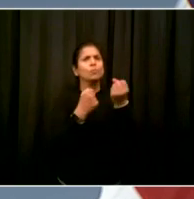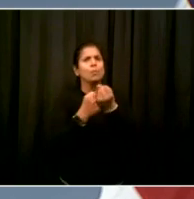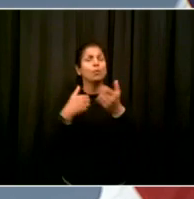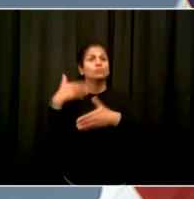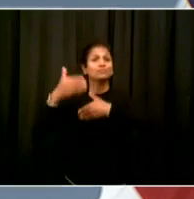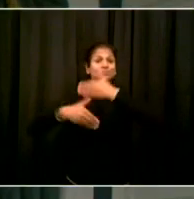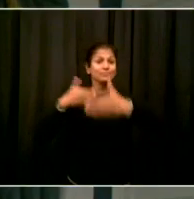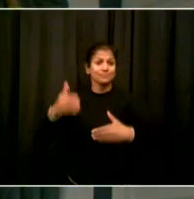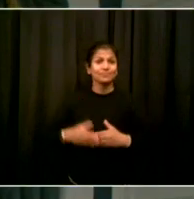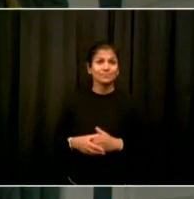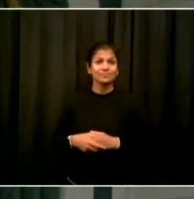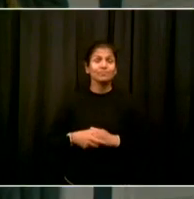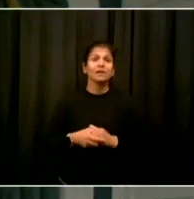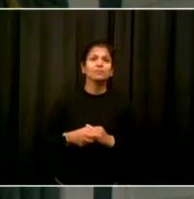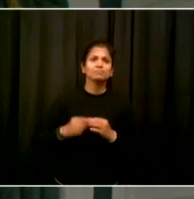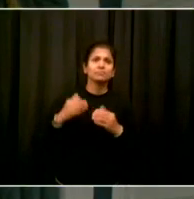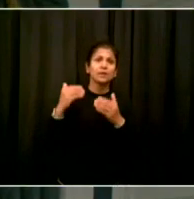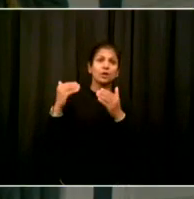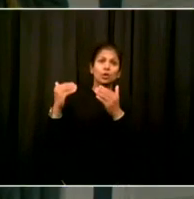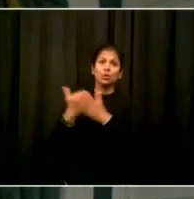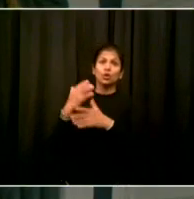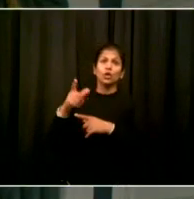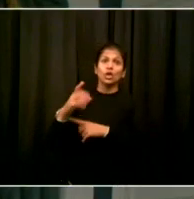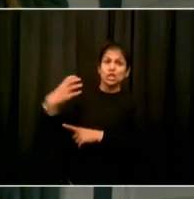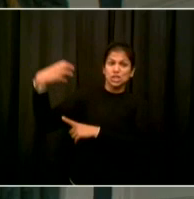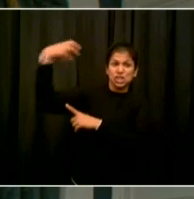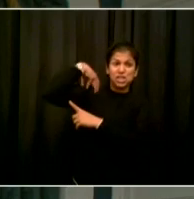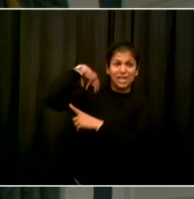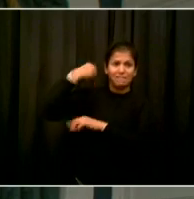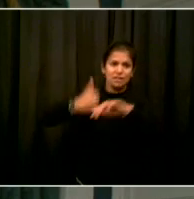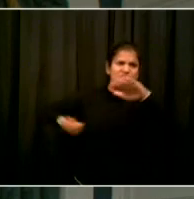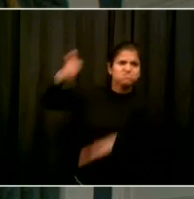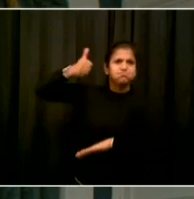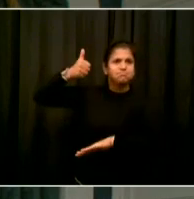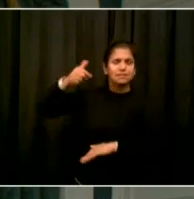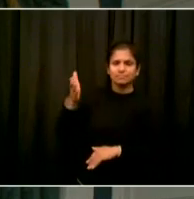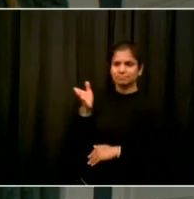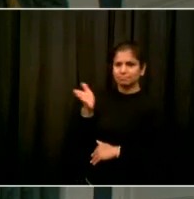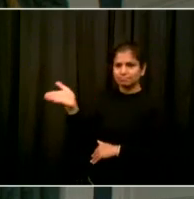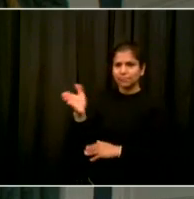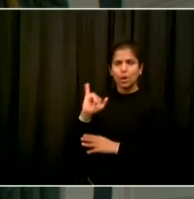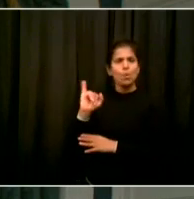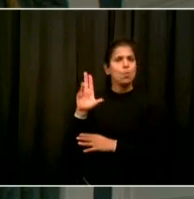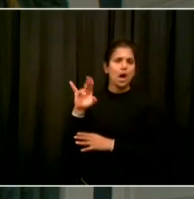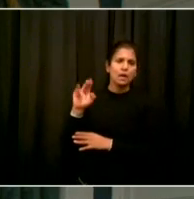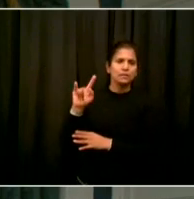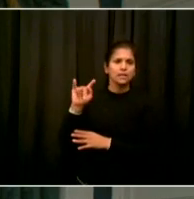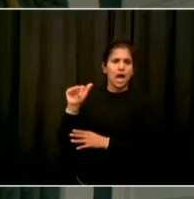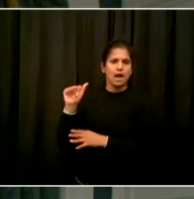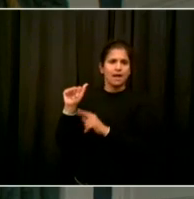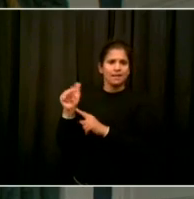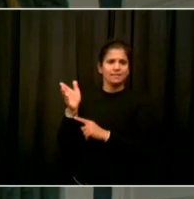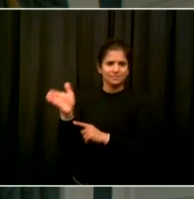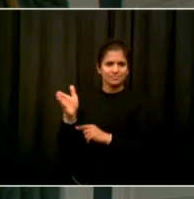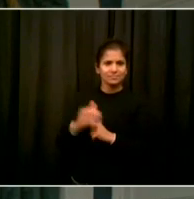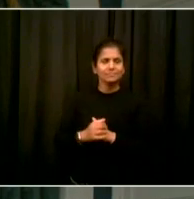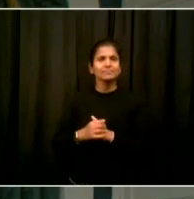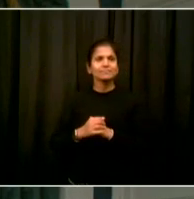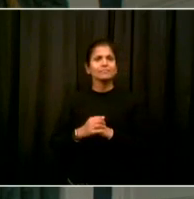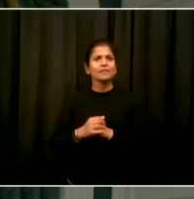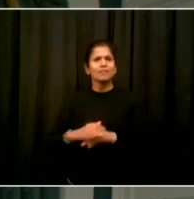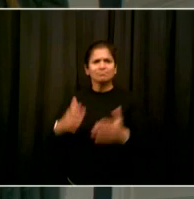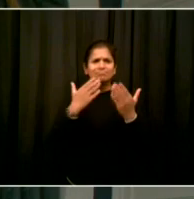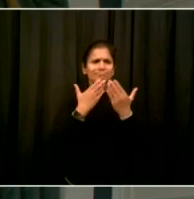Patrol for the New York City Police Department. Thank you, Commissioner. Thank you so much. First, I want to thank Commissioner Shea for this privilege